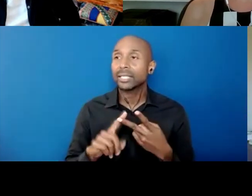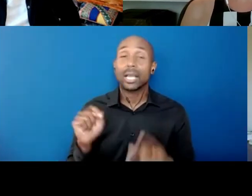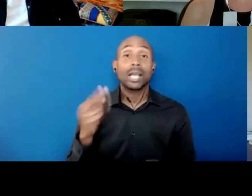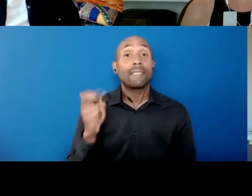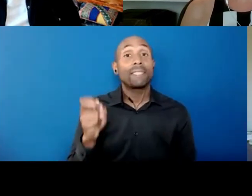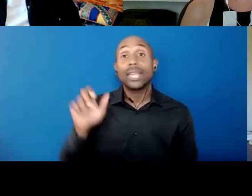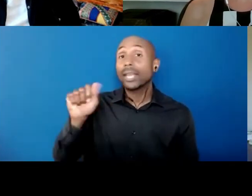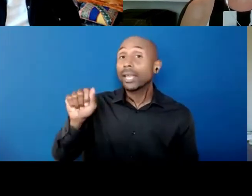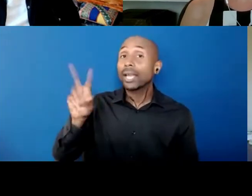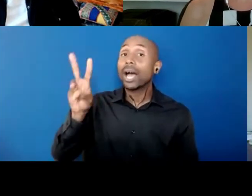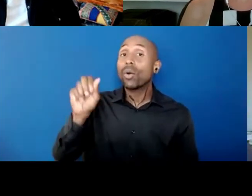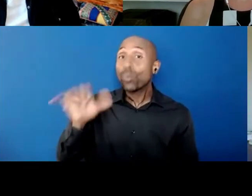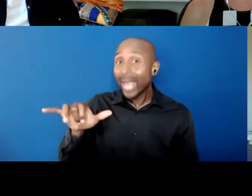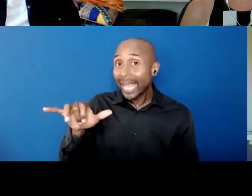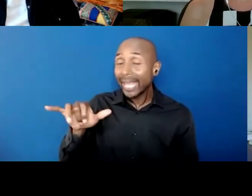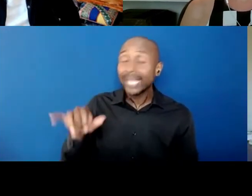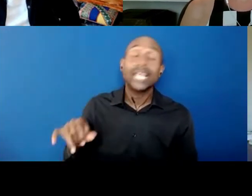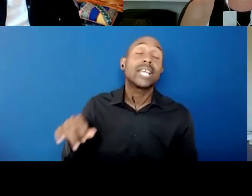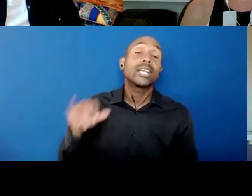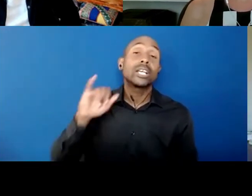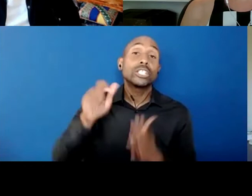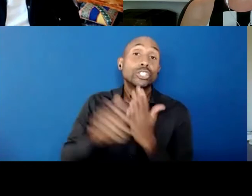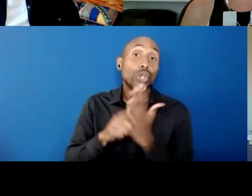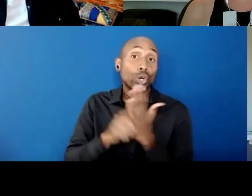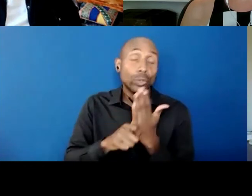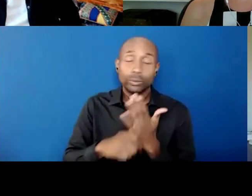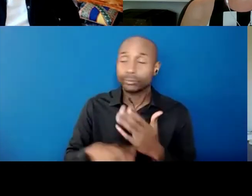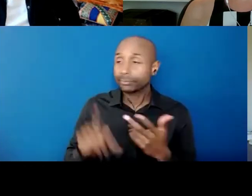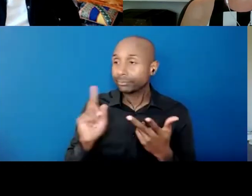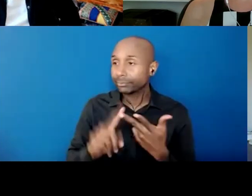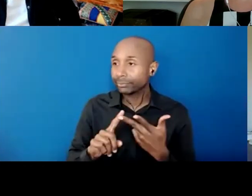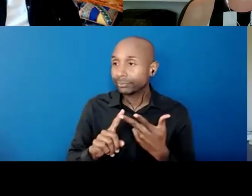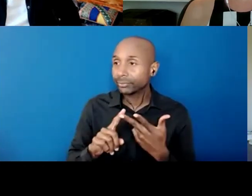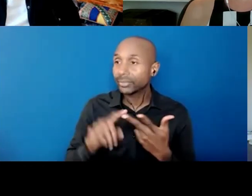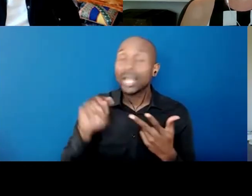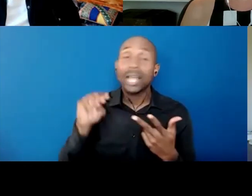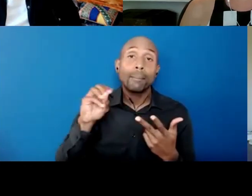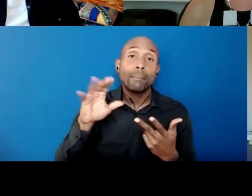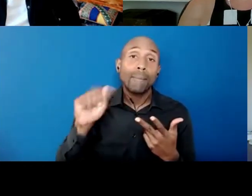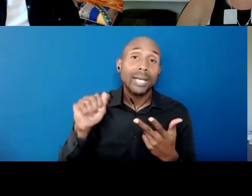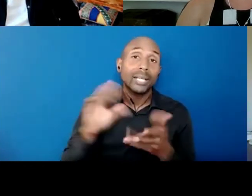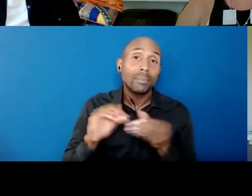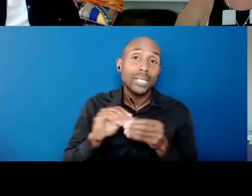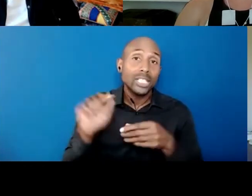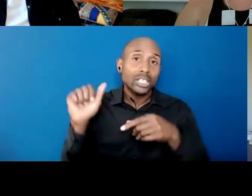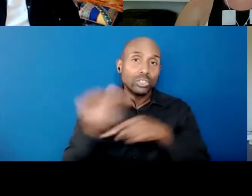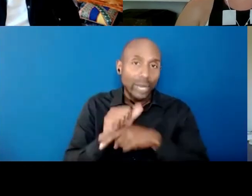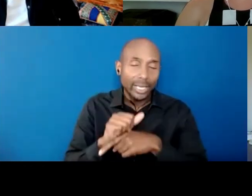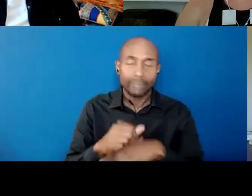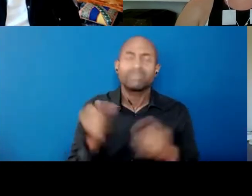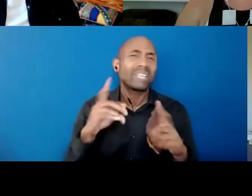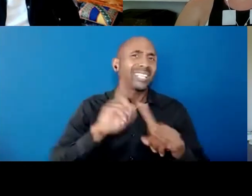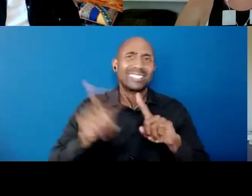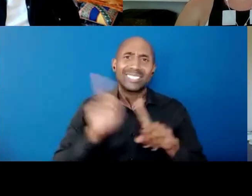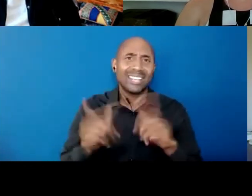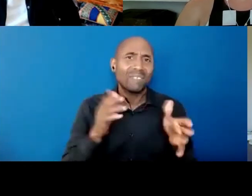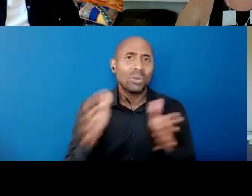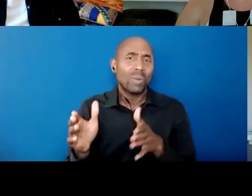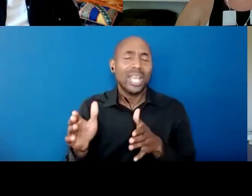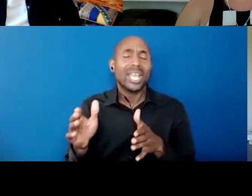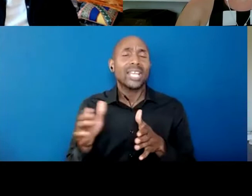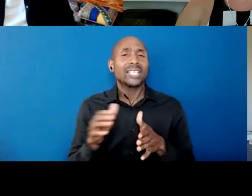training that Monica talked about. I mean, there's so many ways that information and resources are shared with